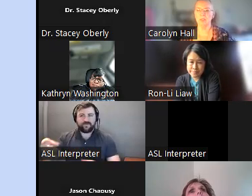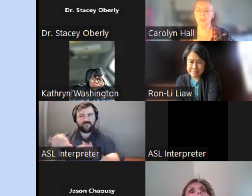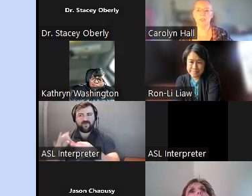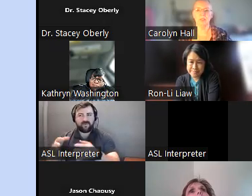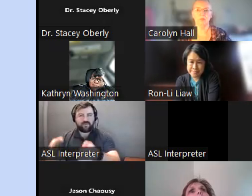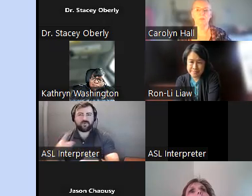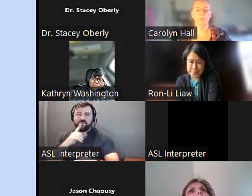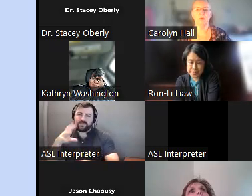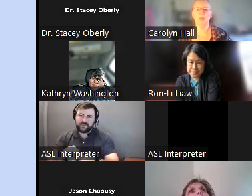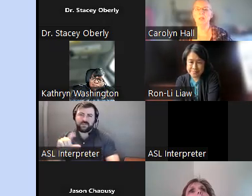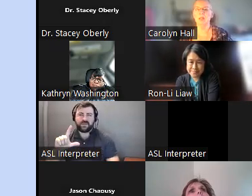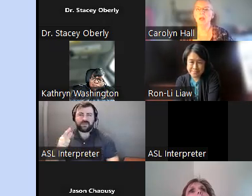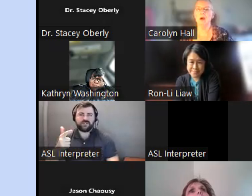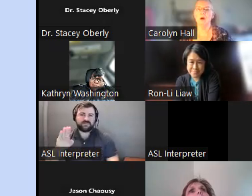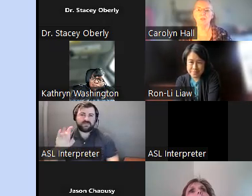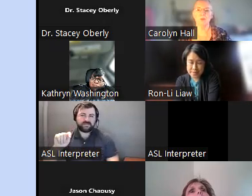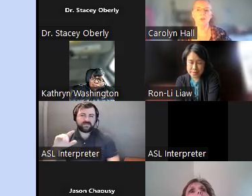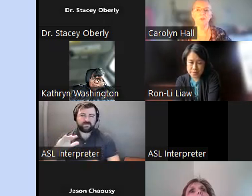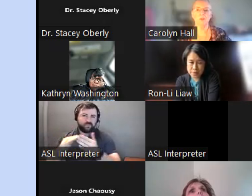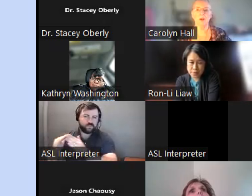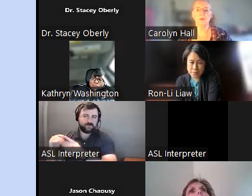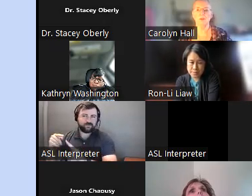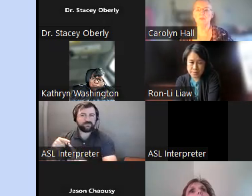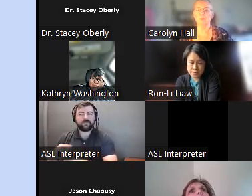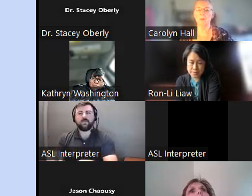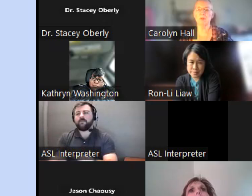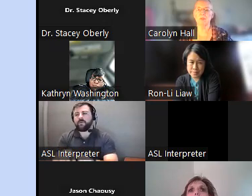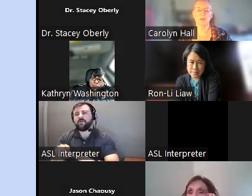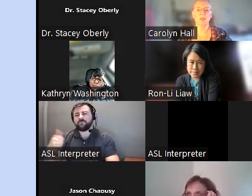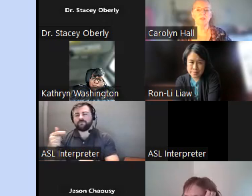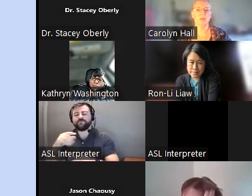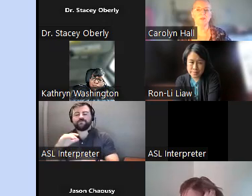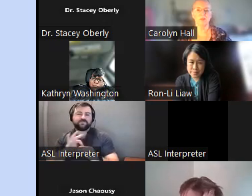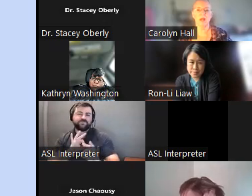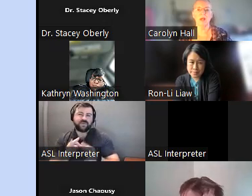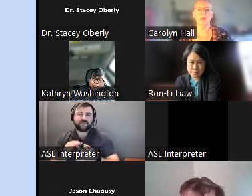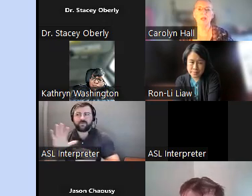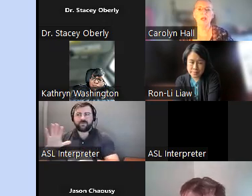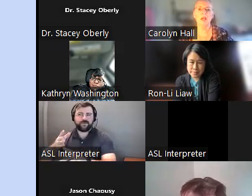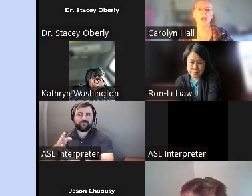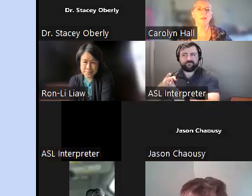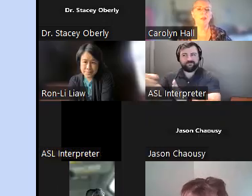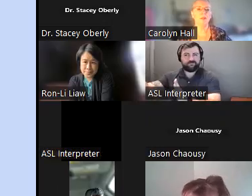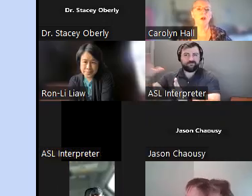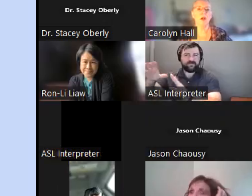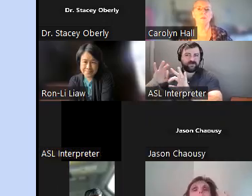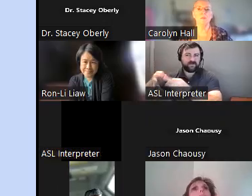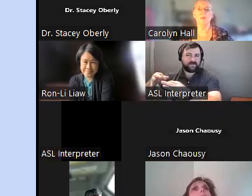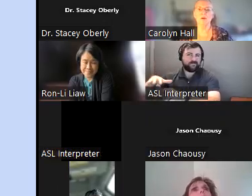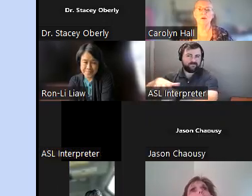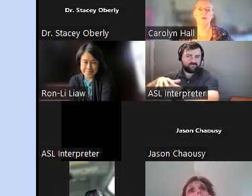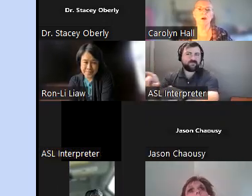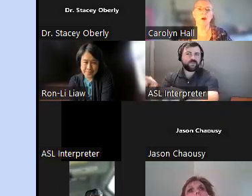the LGBTQ community, also family members on his other side. And then I